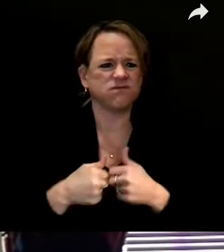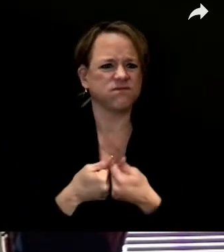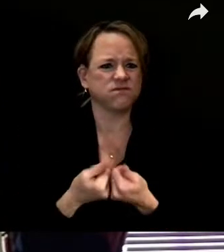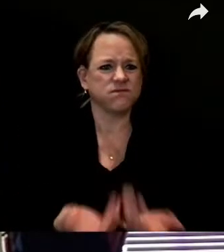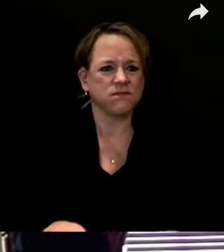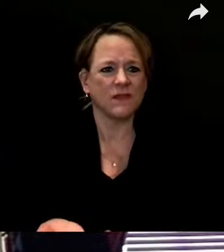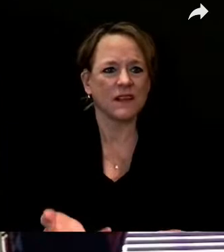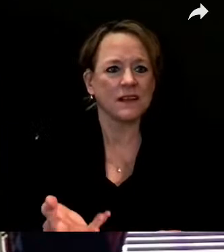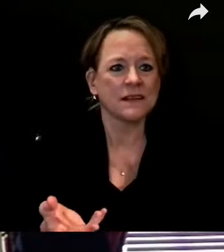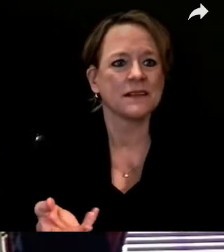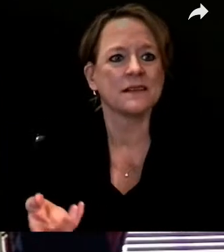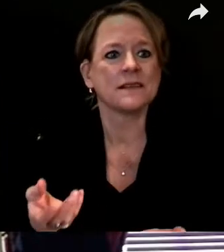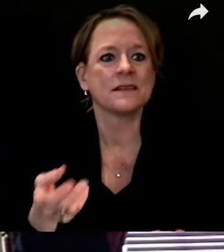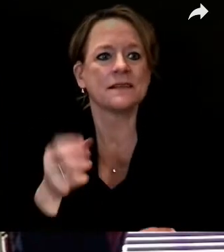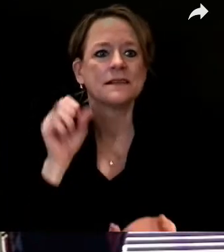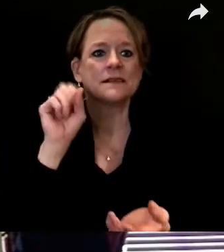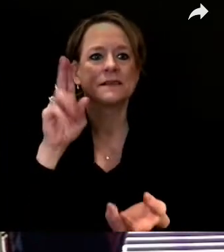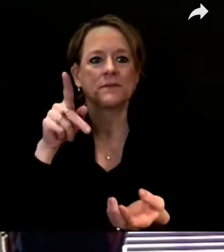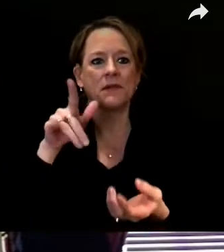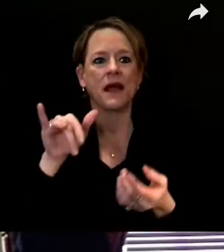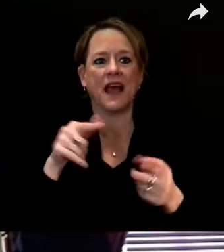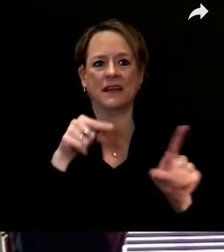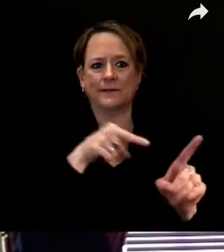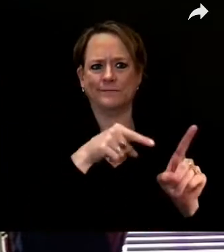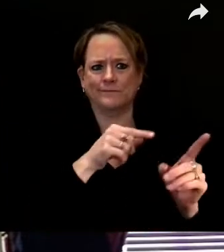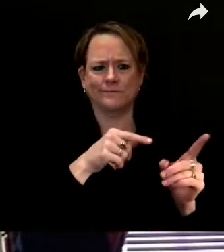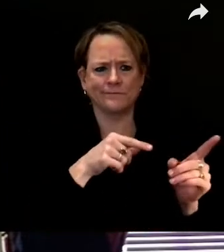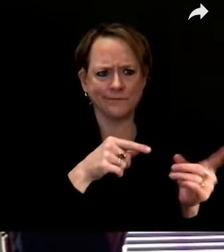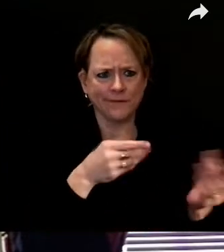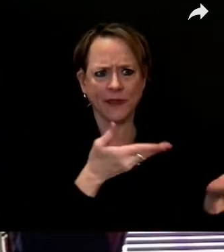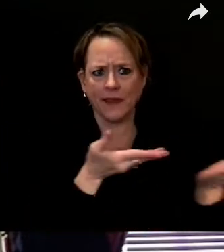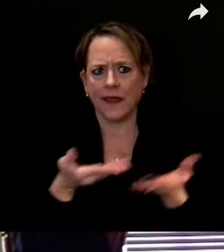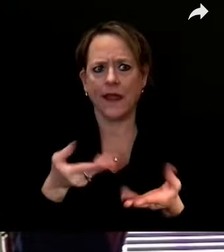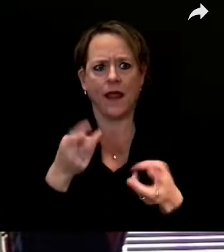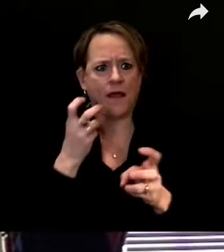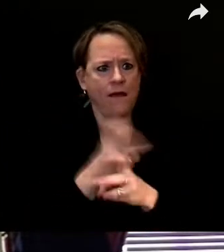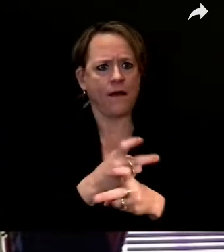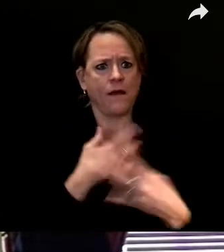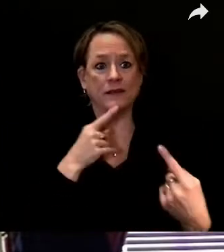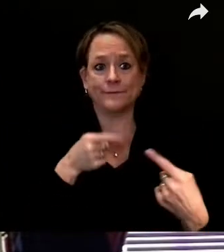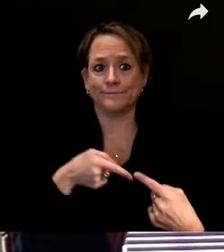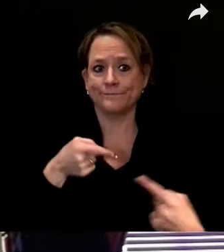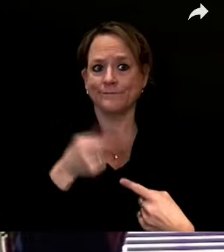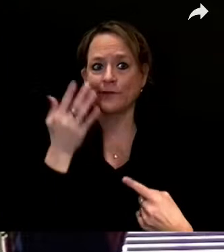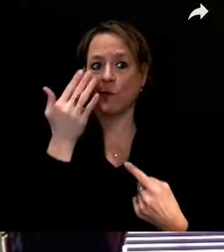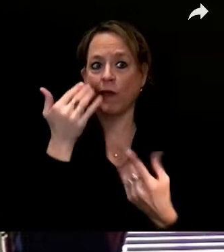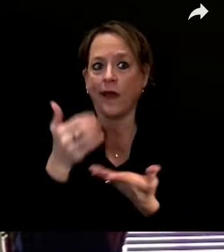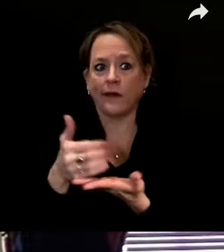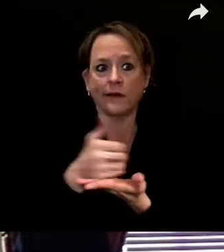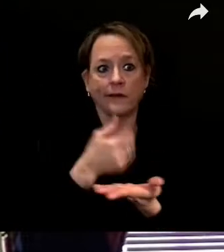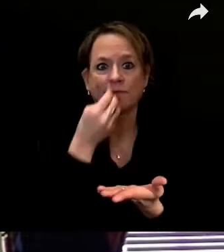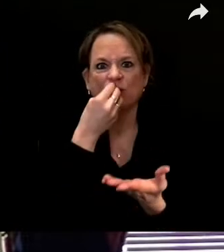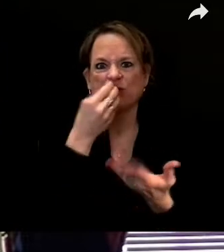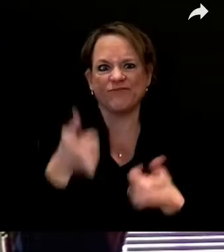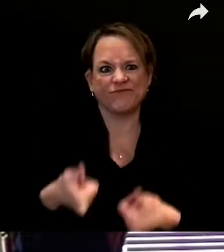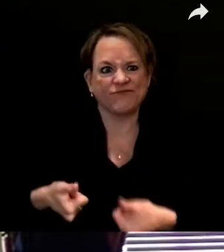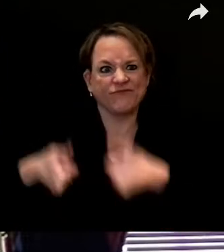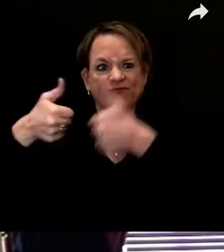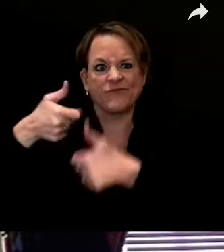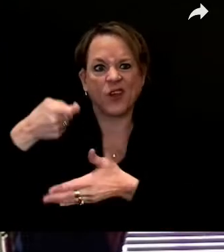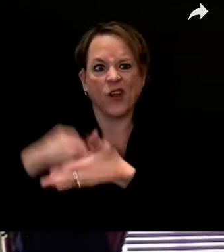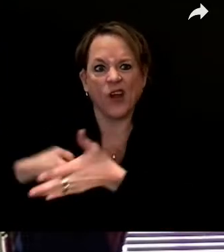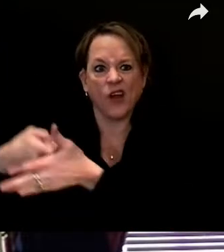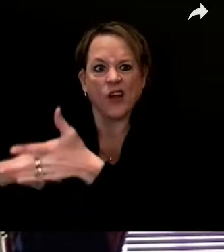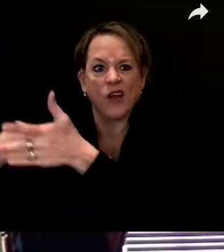families are seeing higher prices at the grocery store checkout, and businesses are facing delays in getting supplies and materials. So